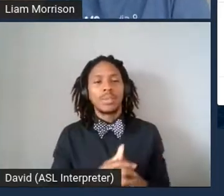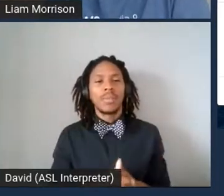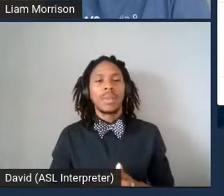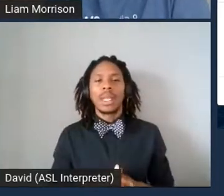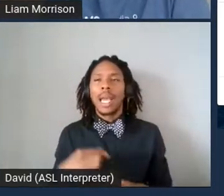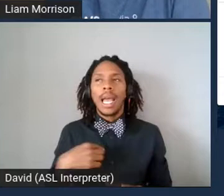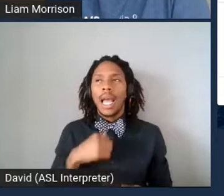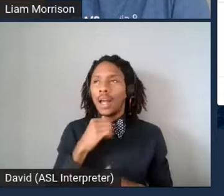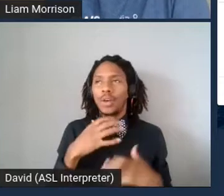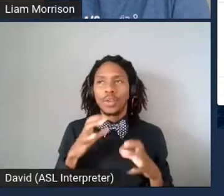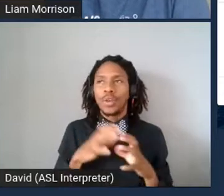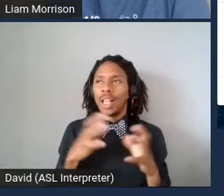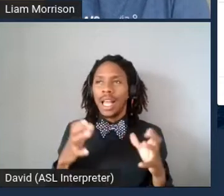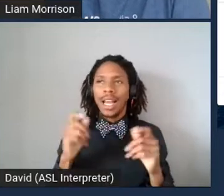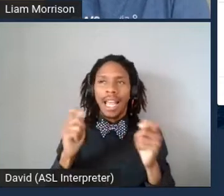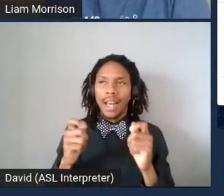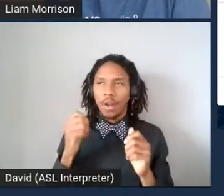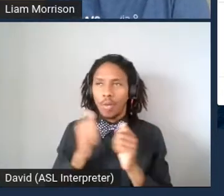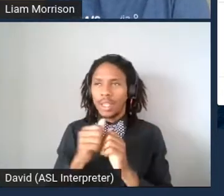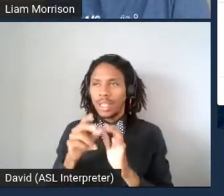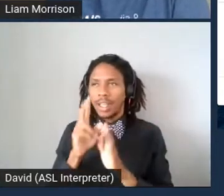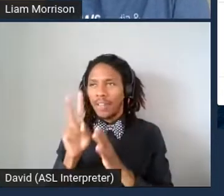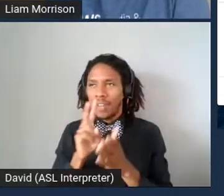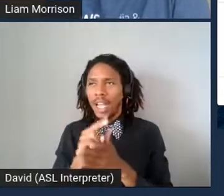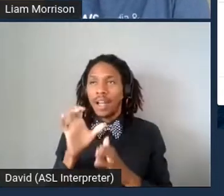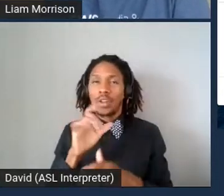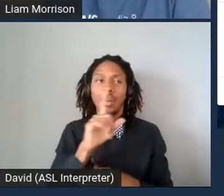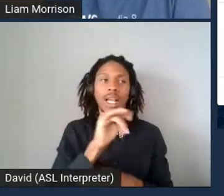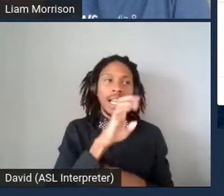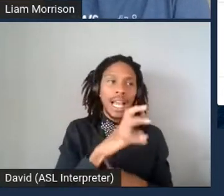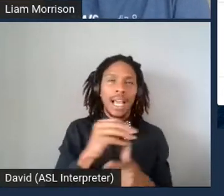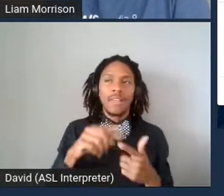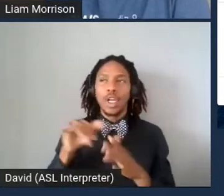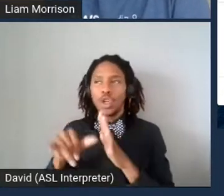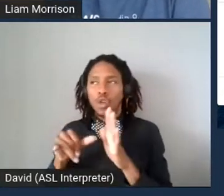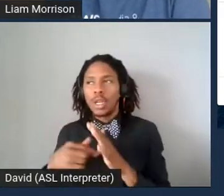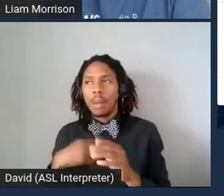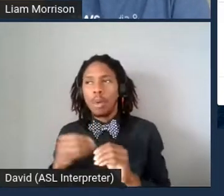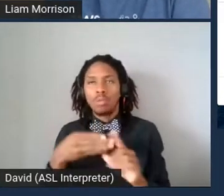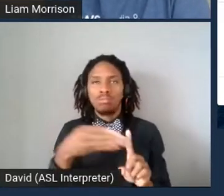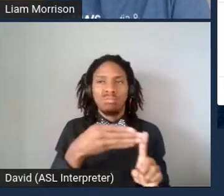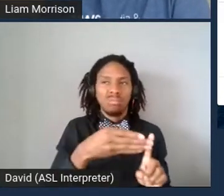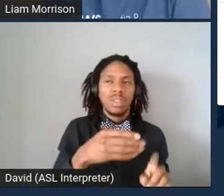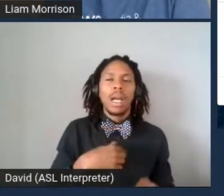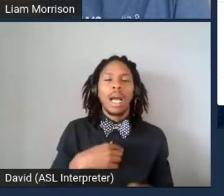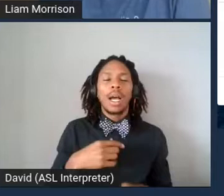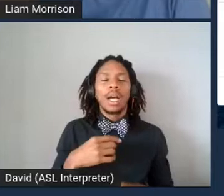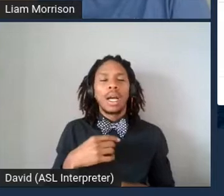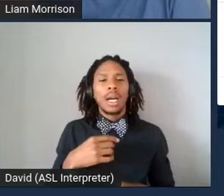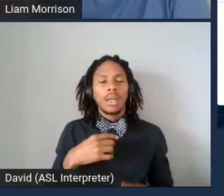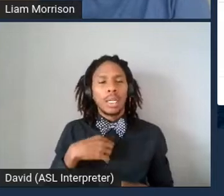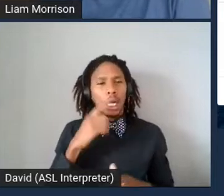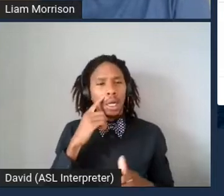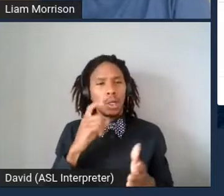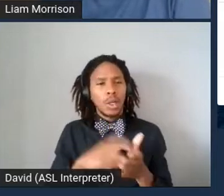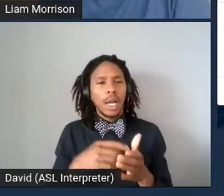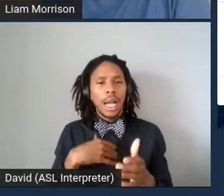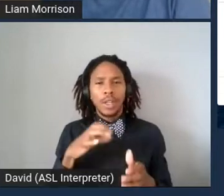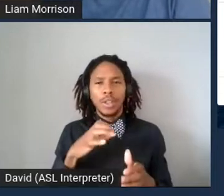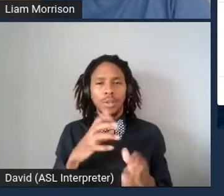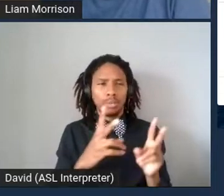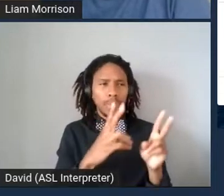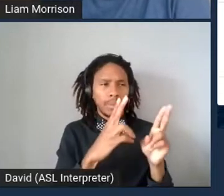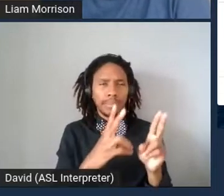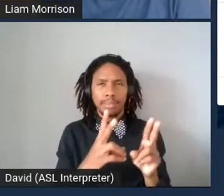do a lot of video editing. I do some, live streaming, and I do some YouTube as well. But I found myself that I just do cuts in videos.